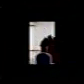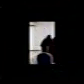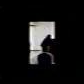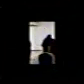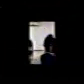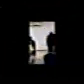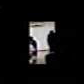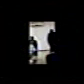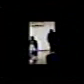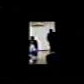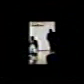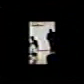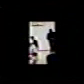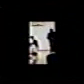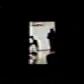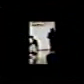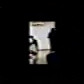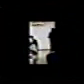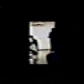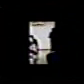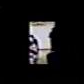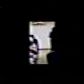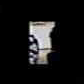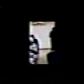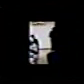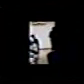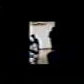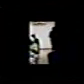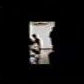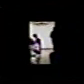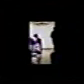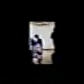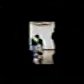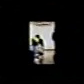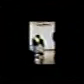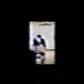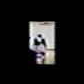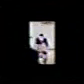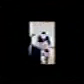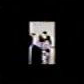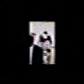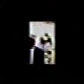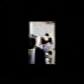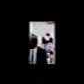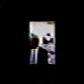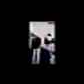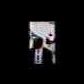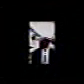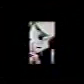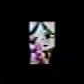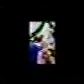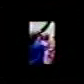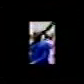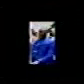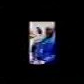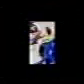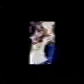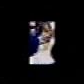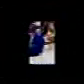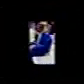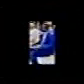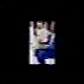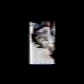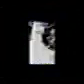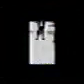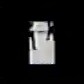Pull down the strongholds. I said, we're pulling down the strongholds. Casting down. We're pulling down. We're casting down. We're pulling